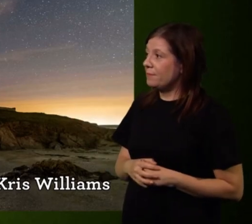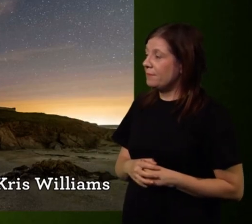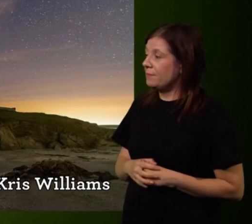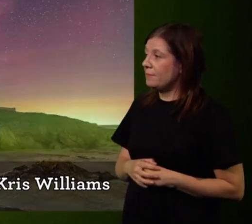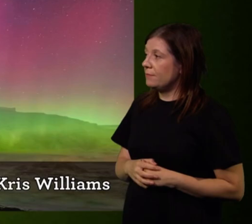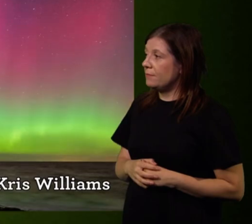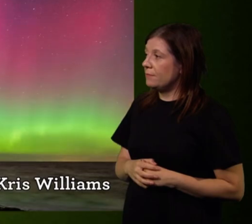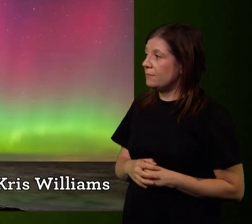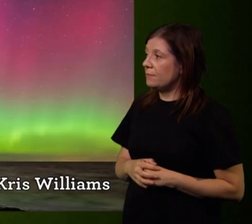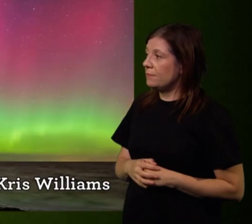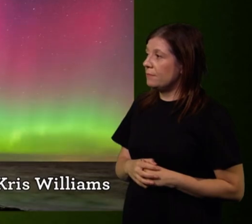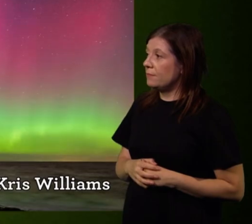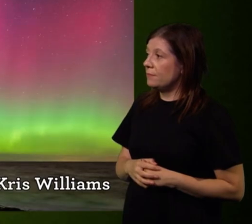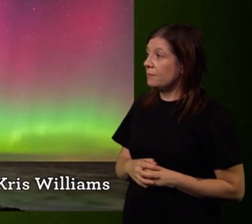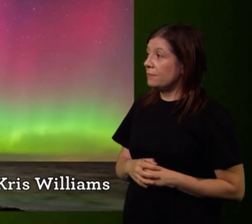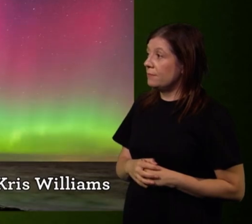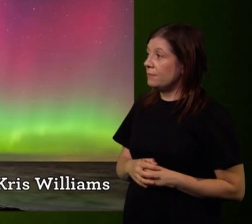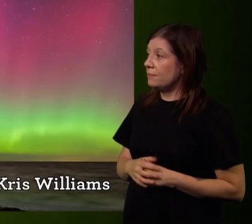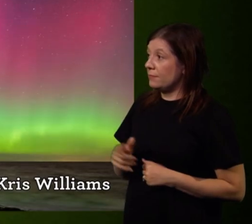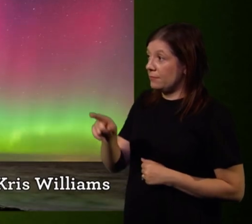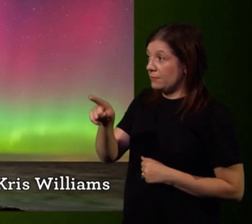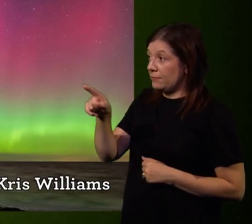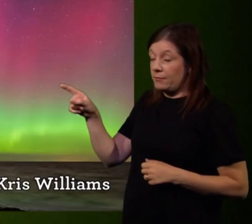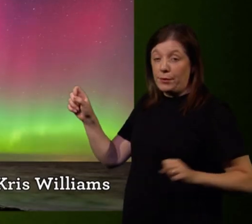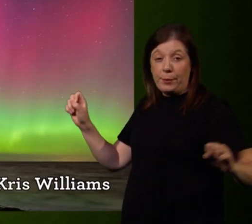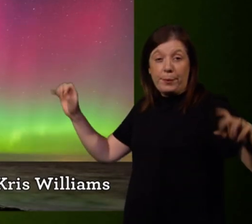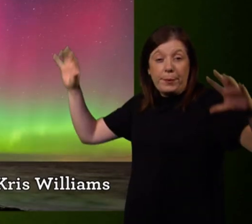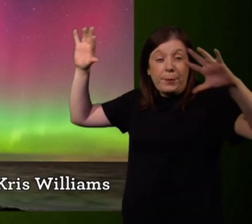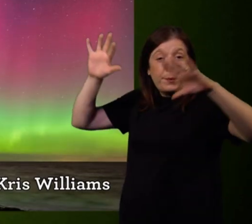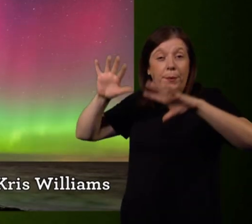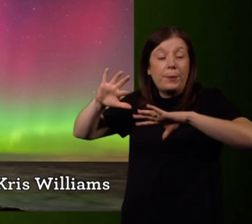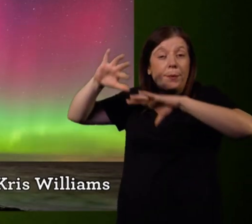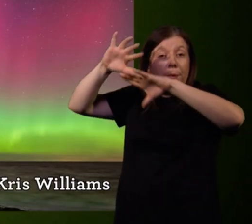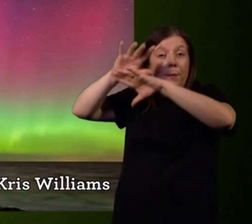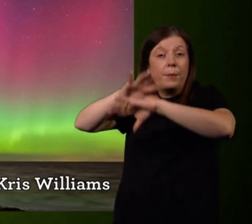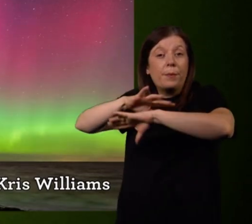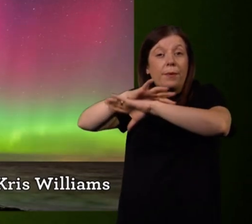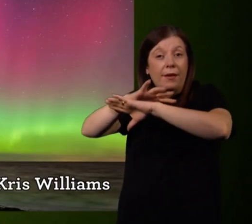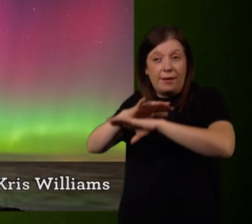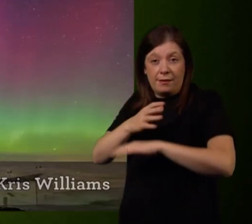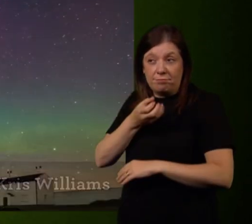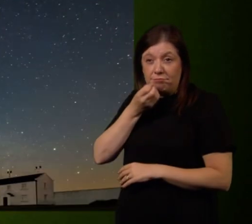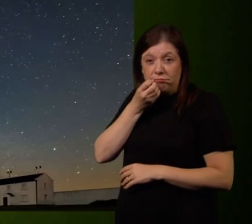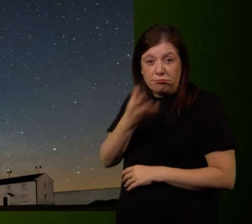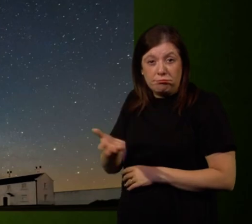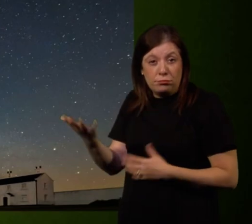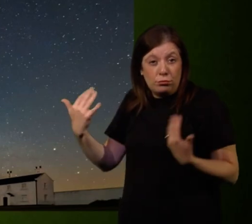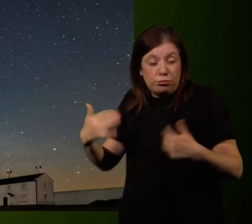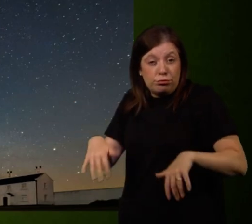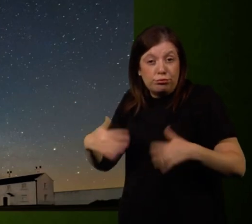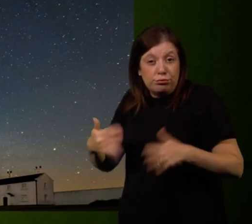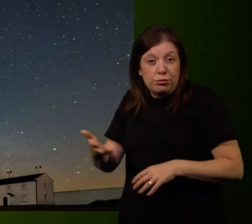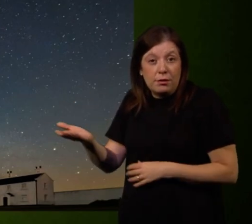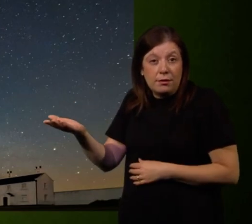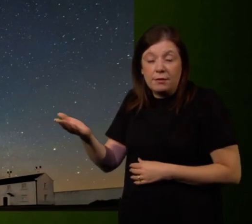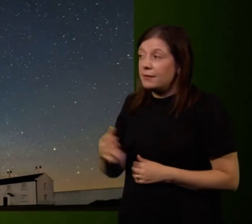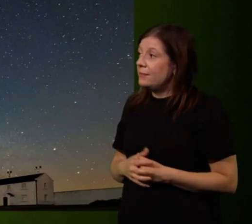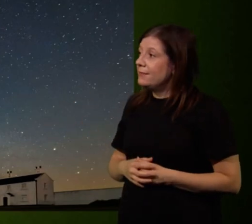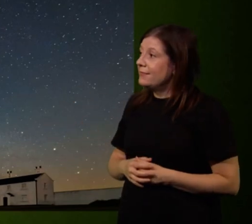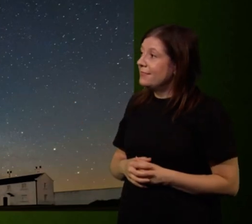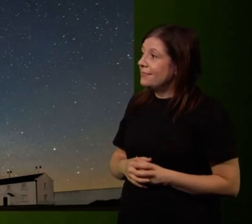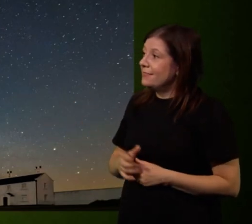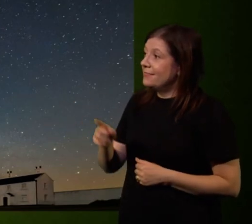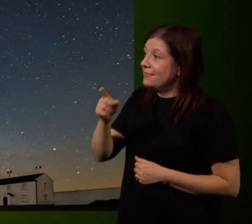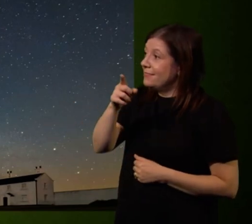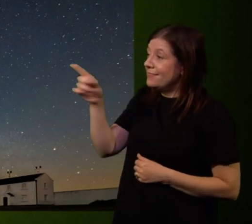also shots of the aurora borealis. Can you imagine seeing that with nature all around you? And certainly things like the Milky Way